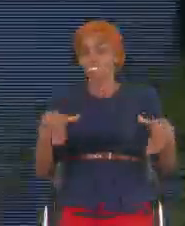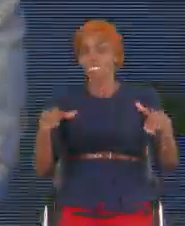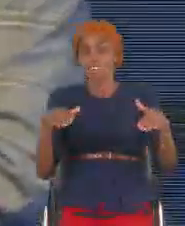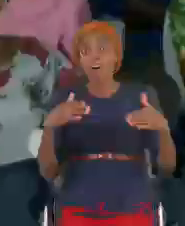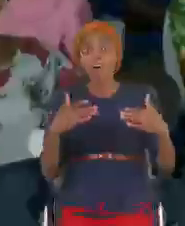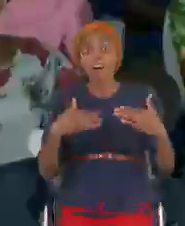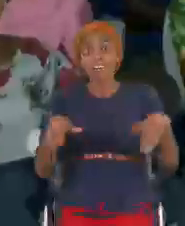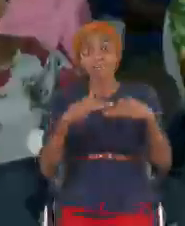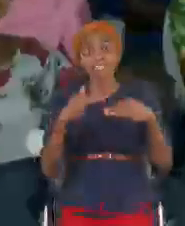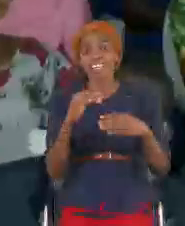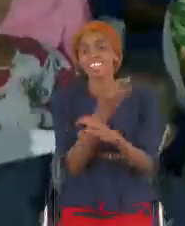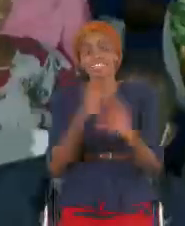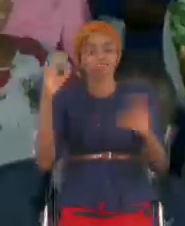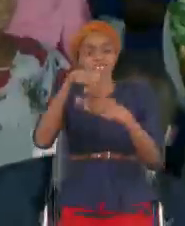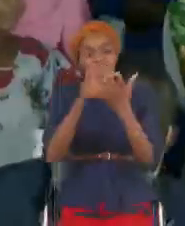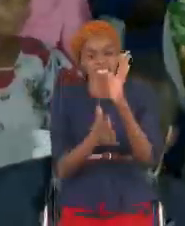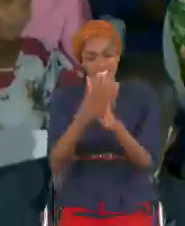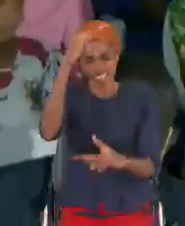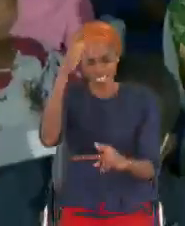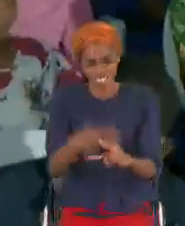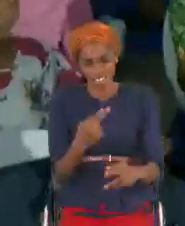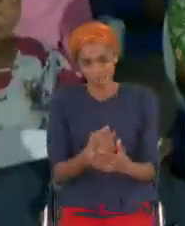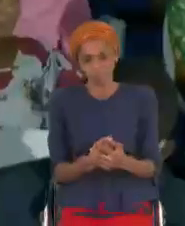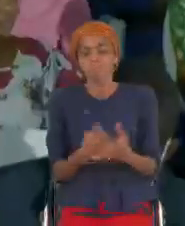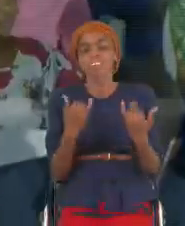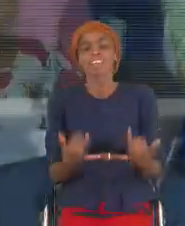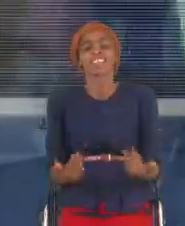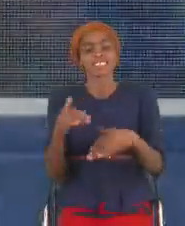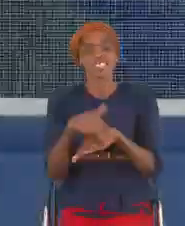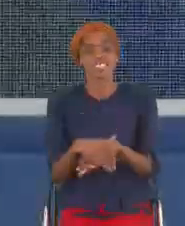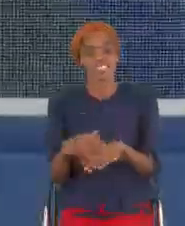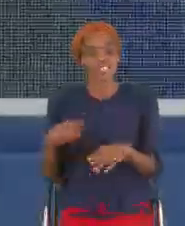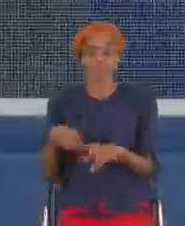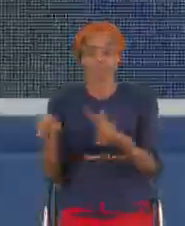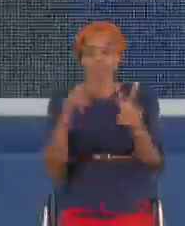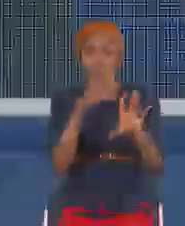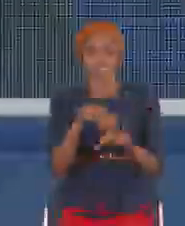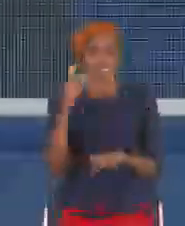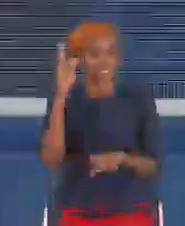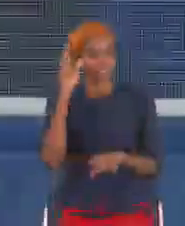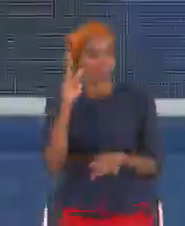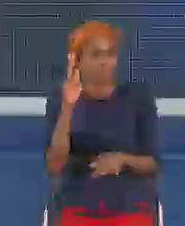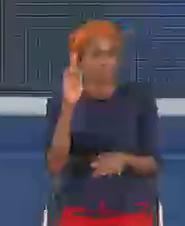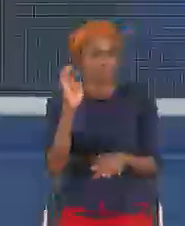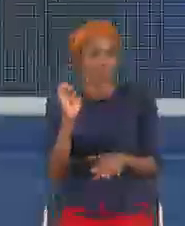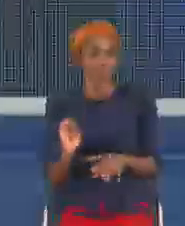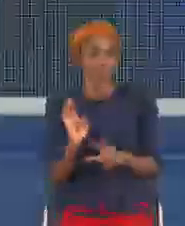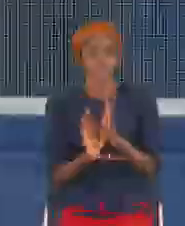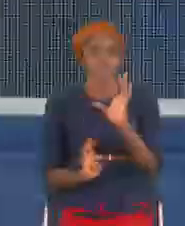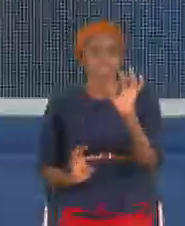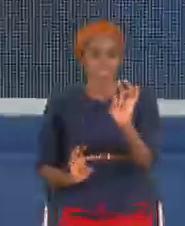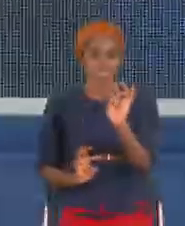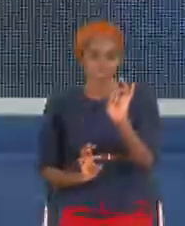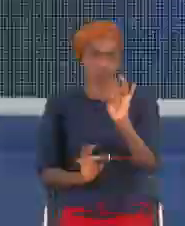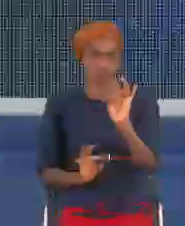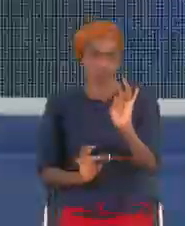in Jesus' name. Tonight, we look at Luke chapter 7.